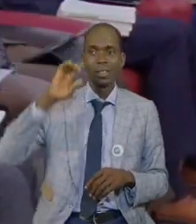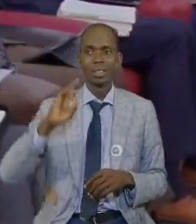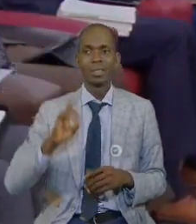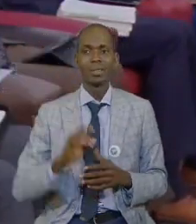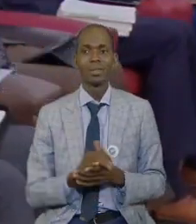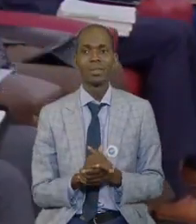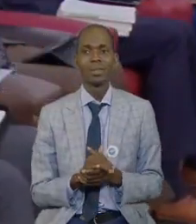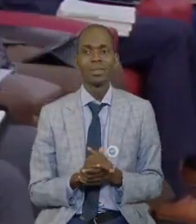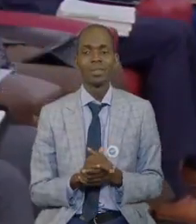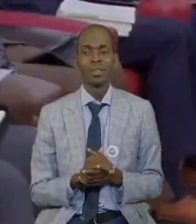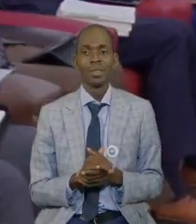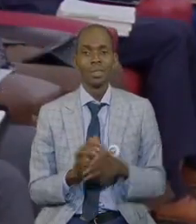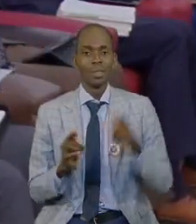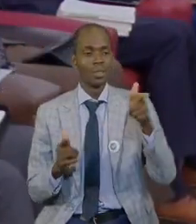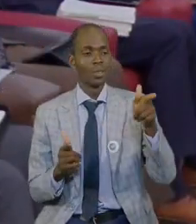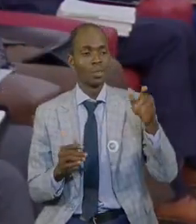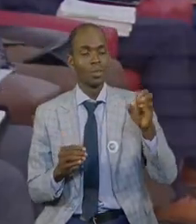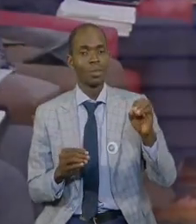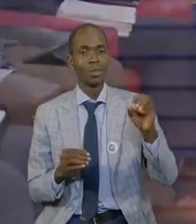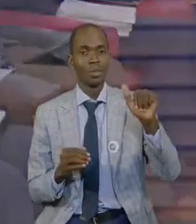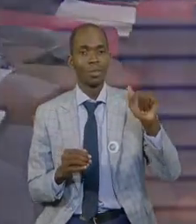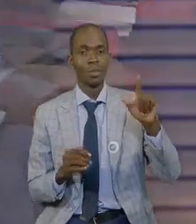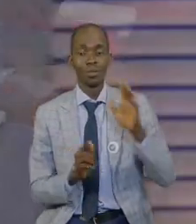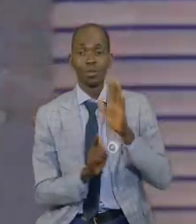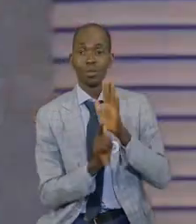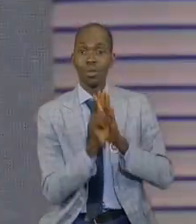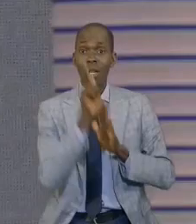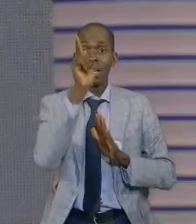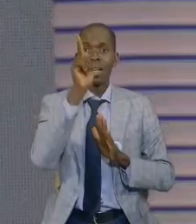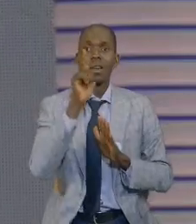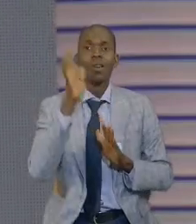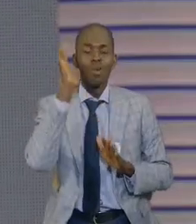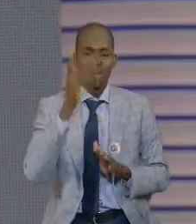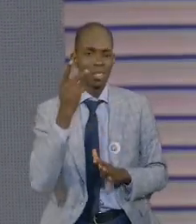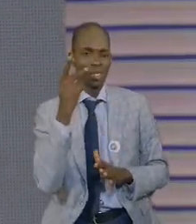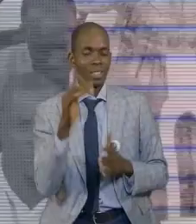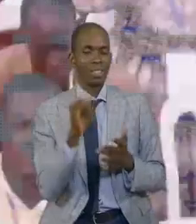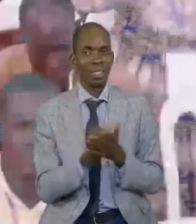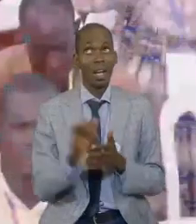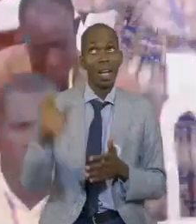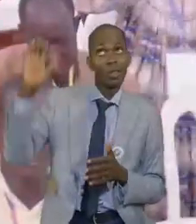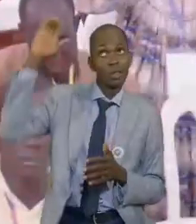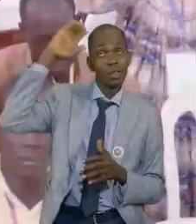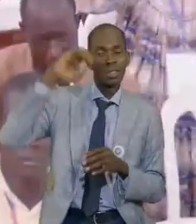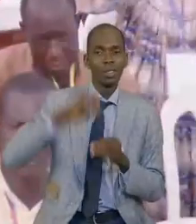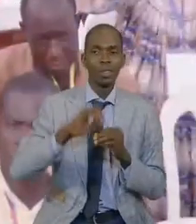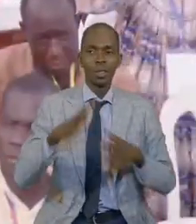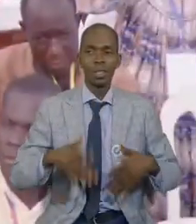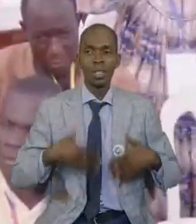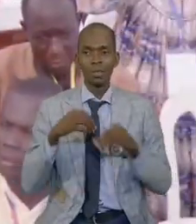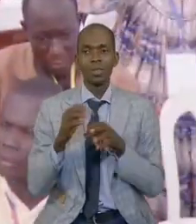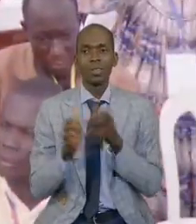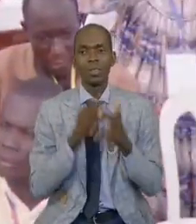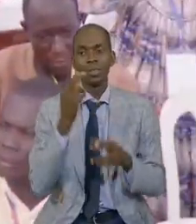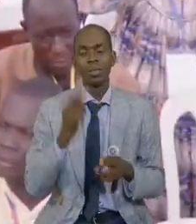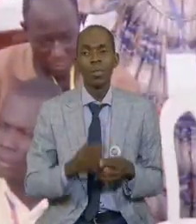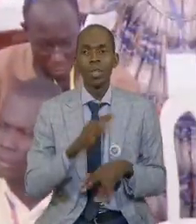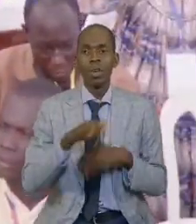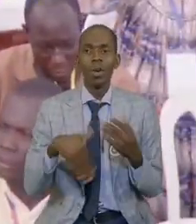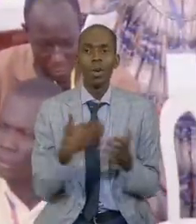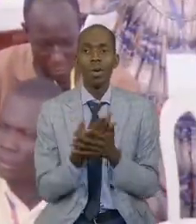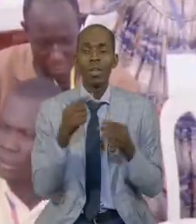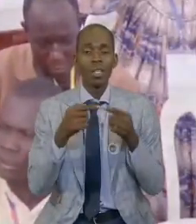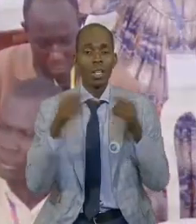good liars or Saints that anointing your heart all the enemies of your